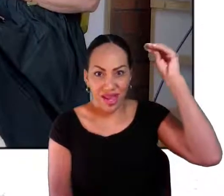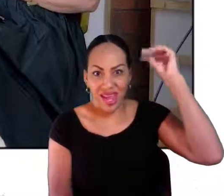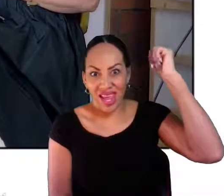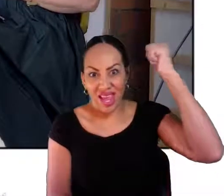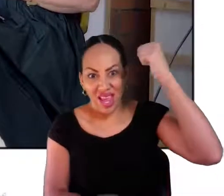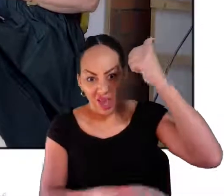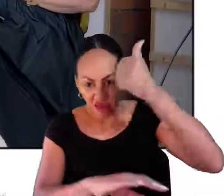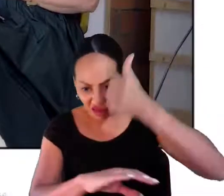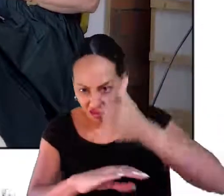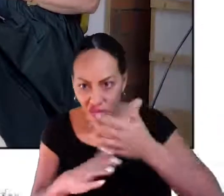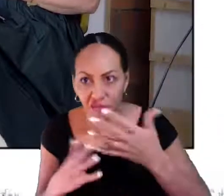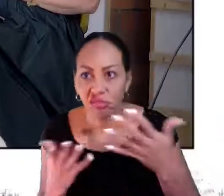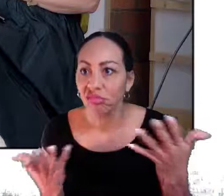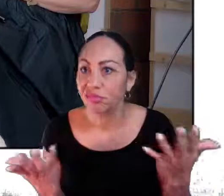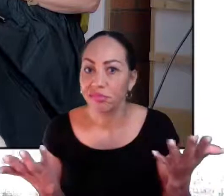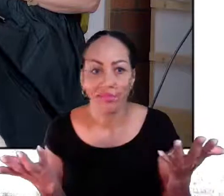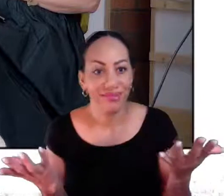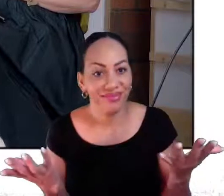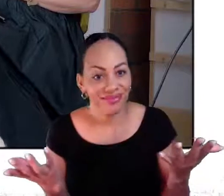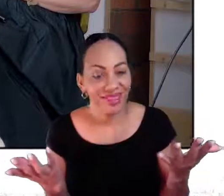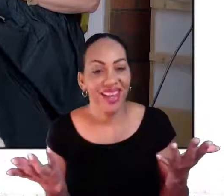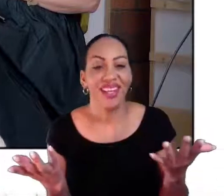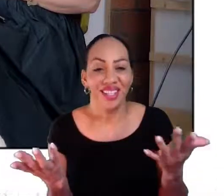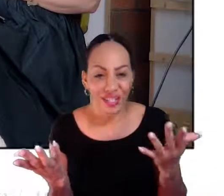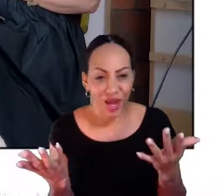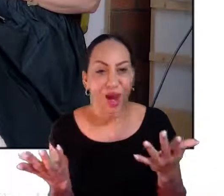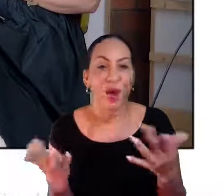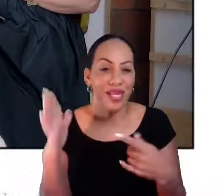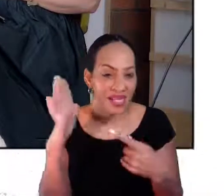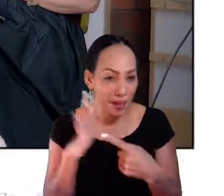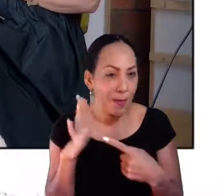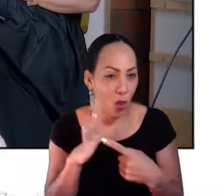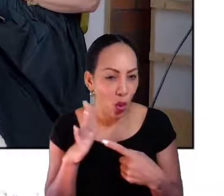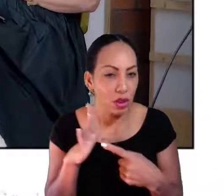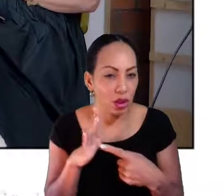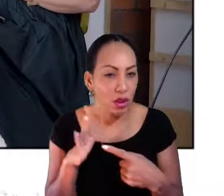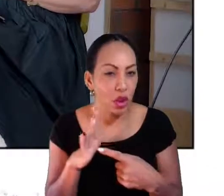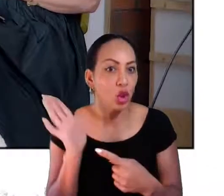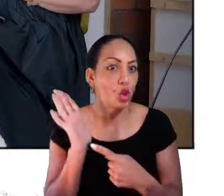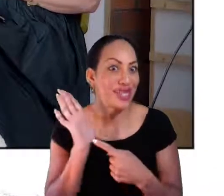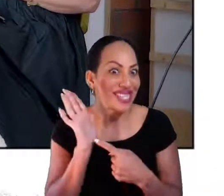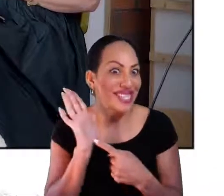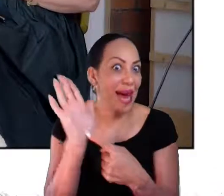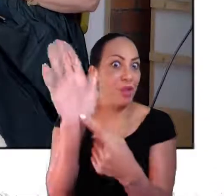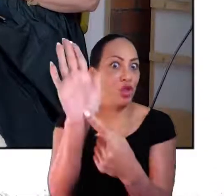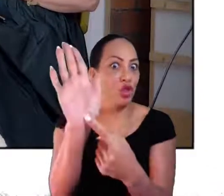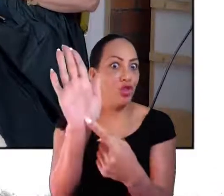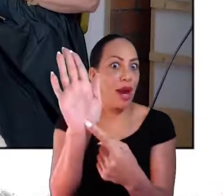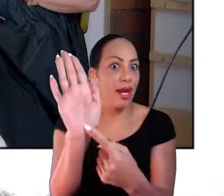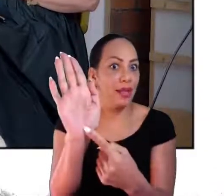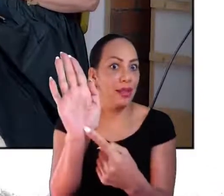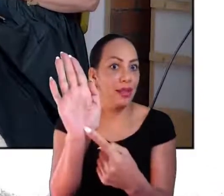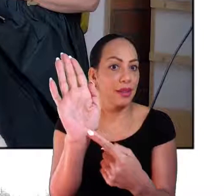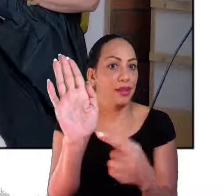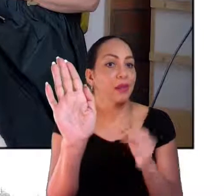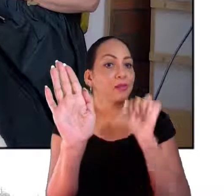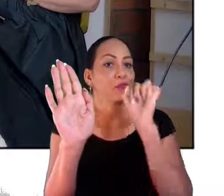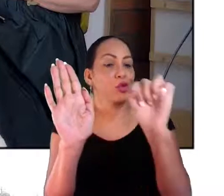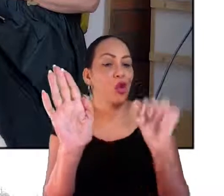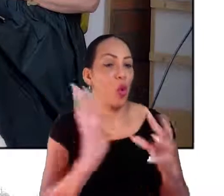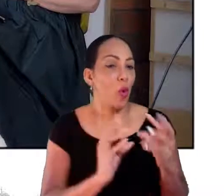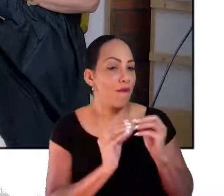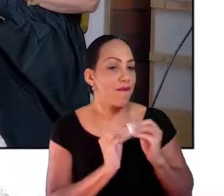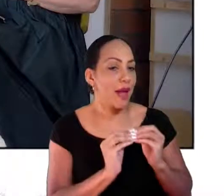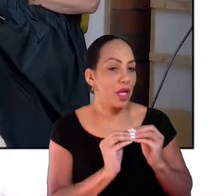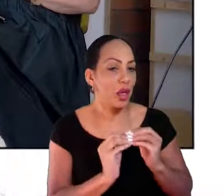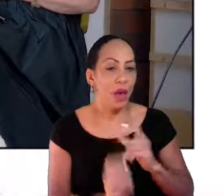values to people in the moments that can happen in. They're the tangible moments, the moments that you can touch them, and that's why we kind of hit on that little bit of language.